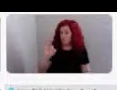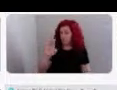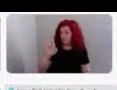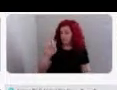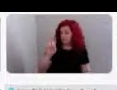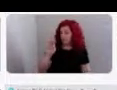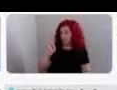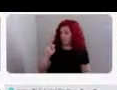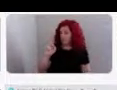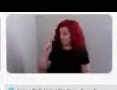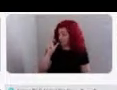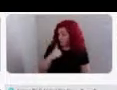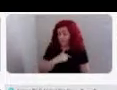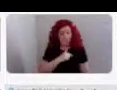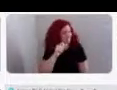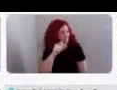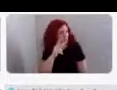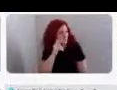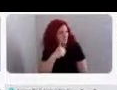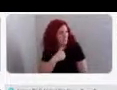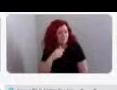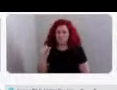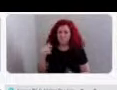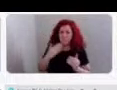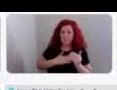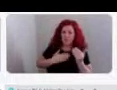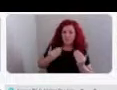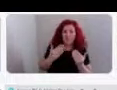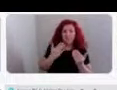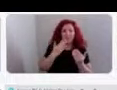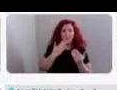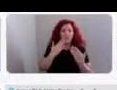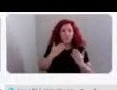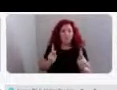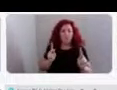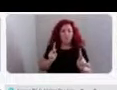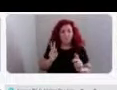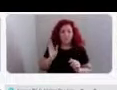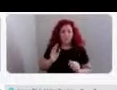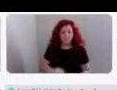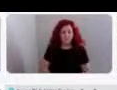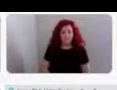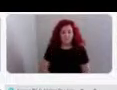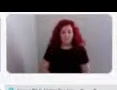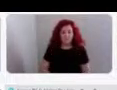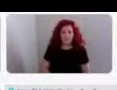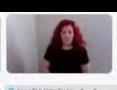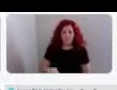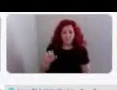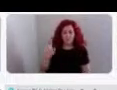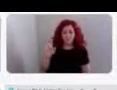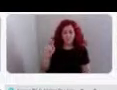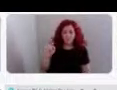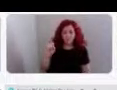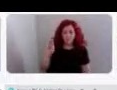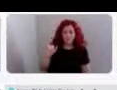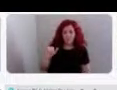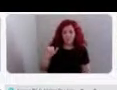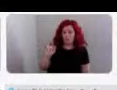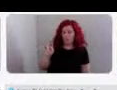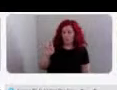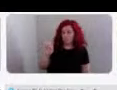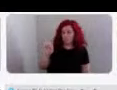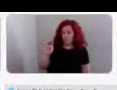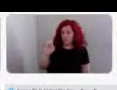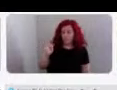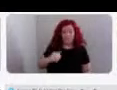yes please please proceed thank you for allowing people to speak at these hearings my name is toby friedman and i've been a resident of